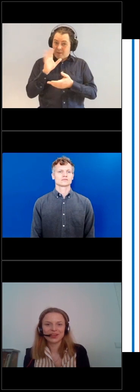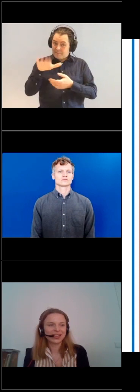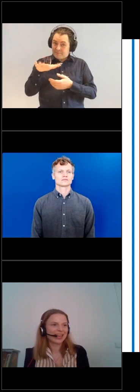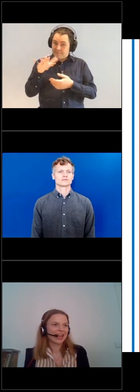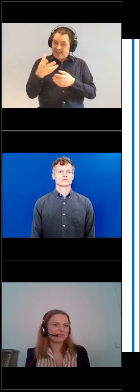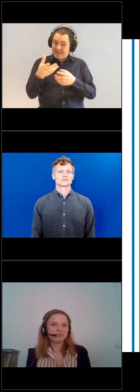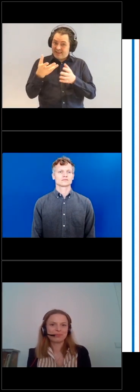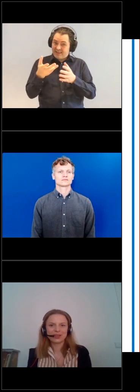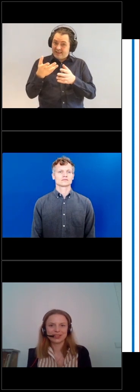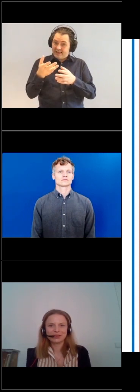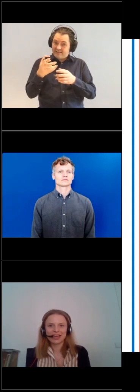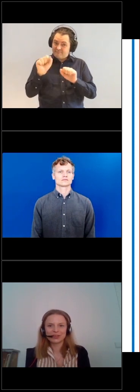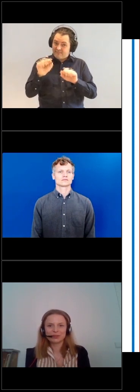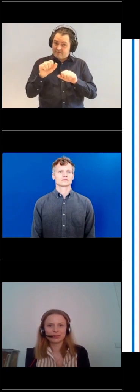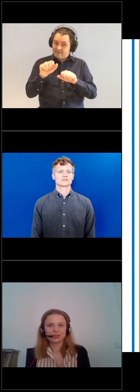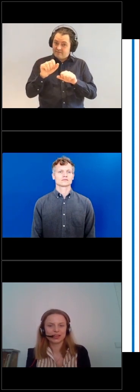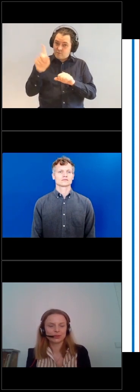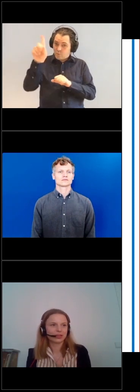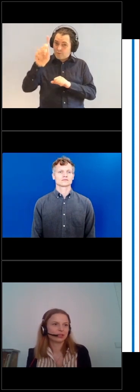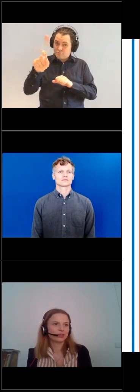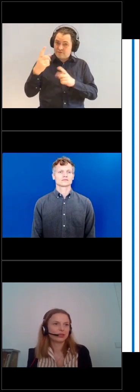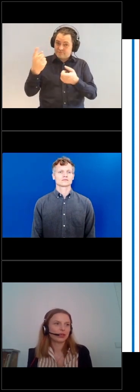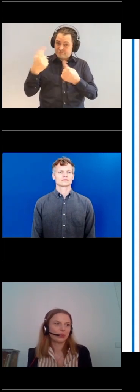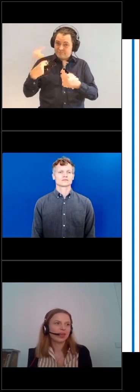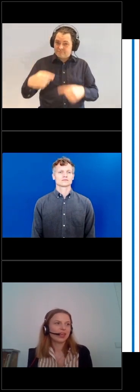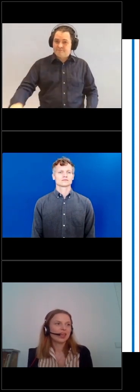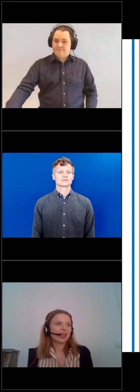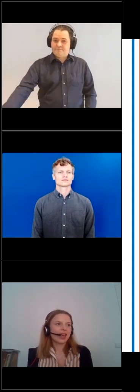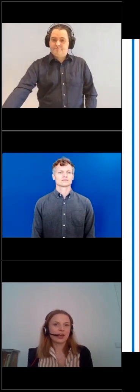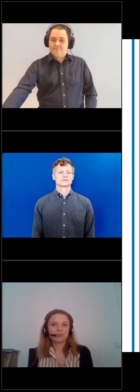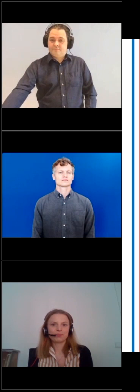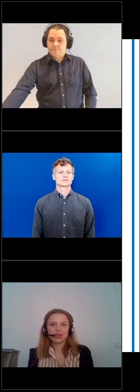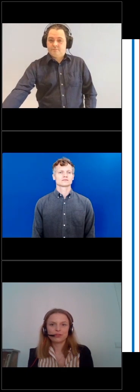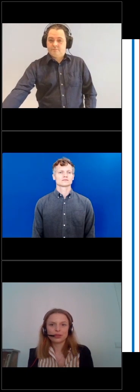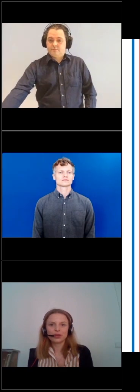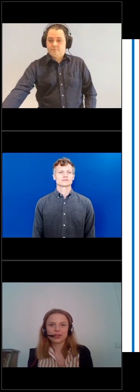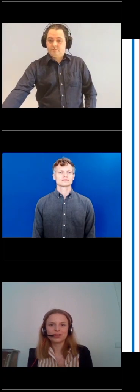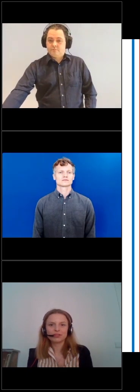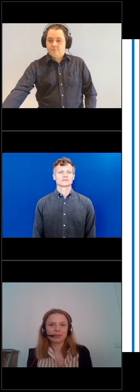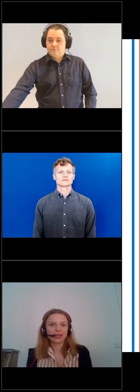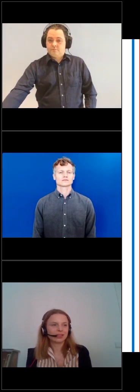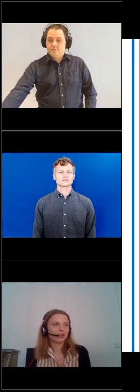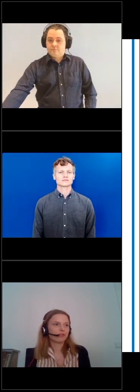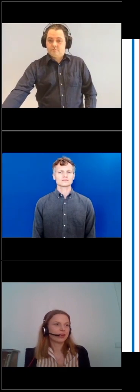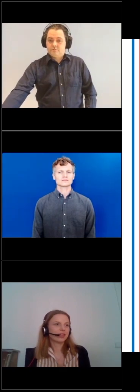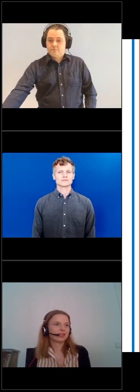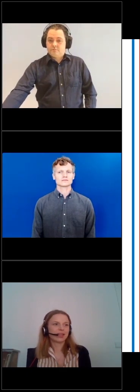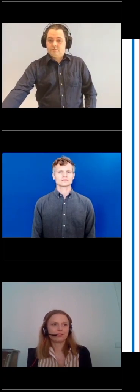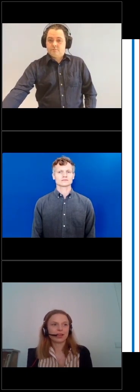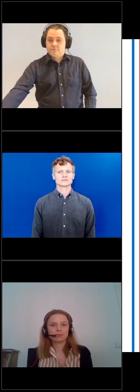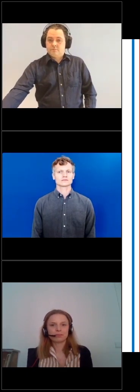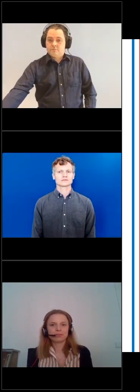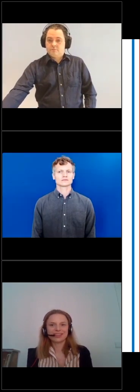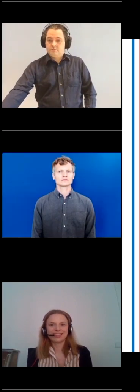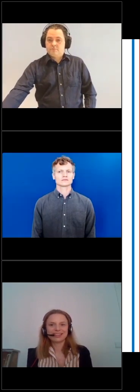turn it on again, because I would like to pose that question to you. If you could remind us of barriers that